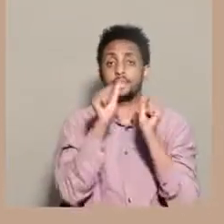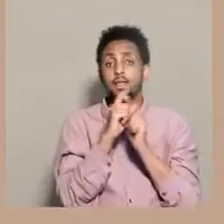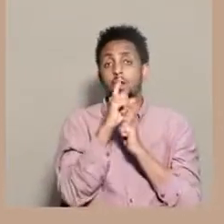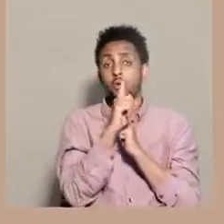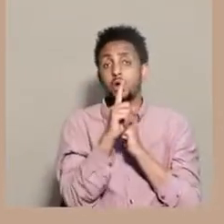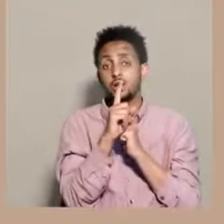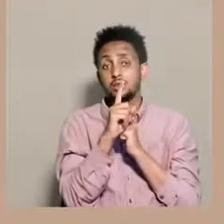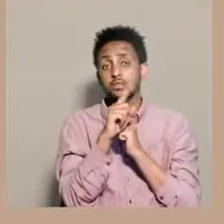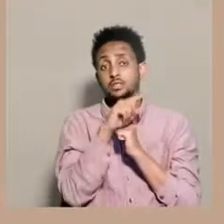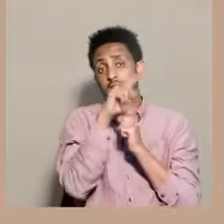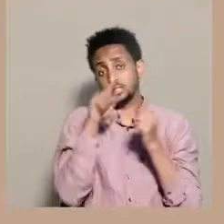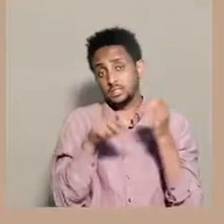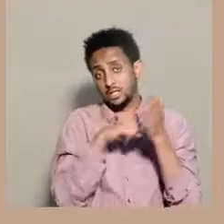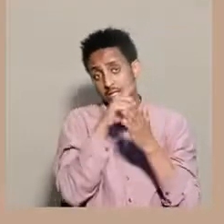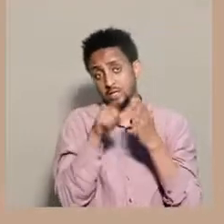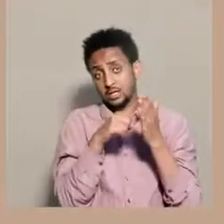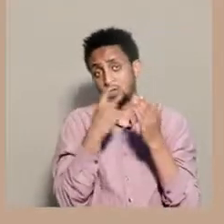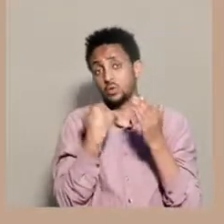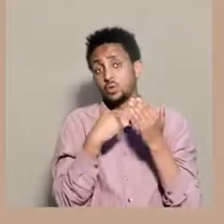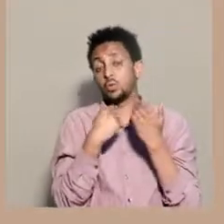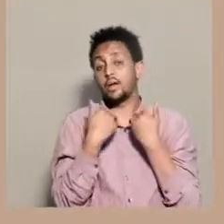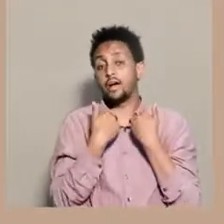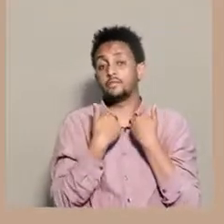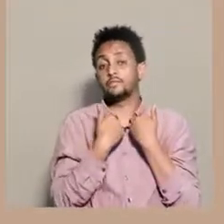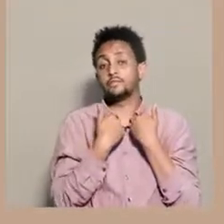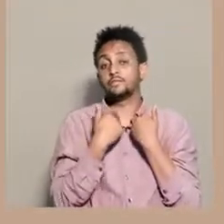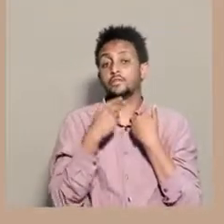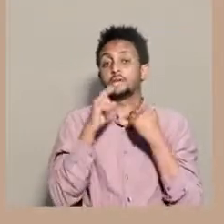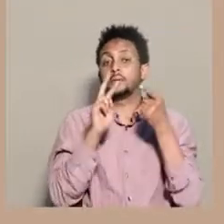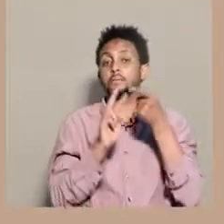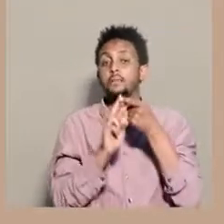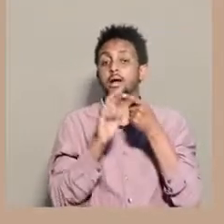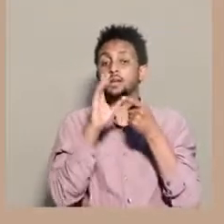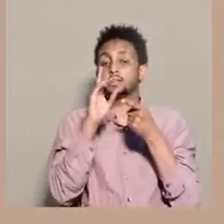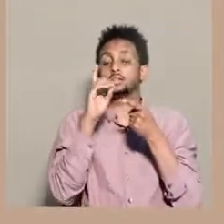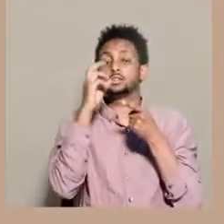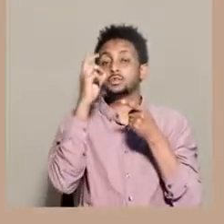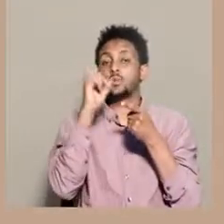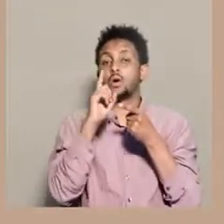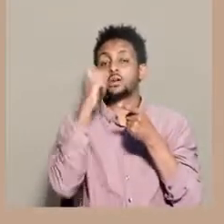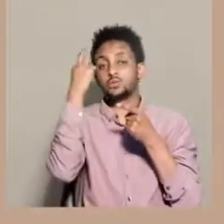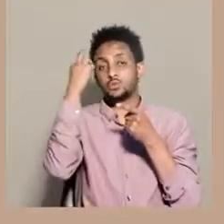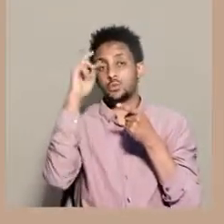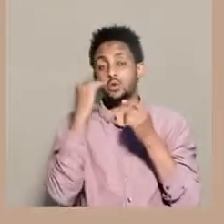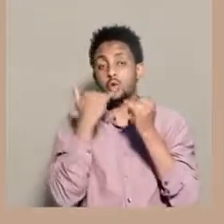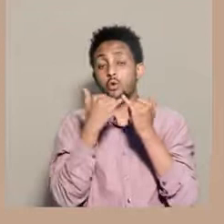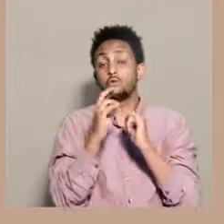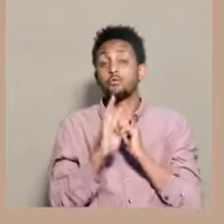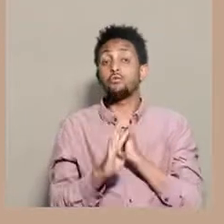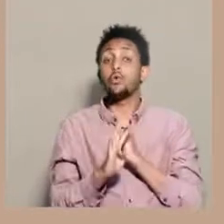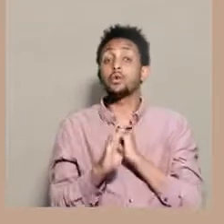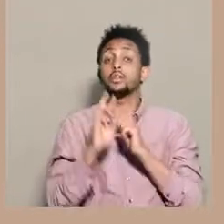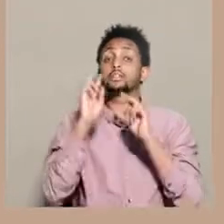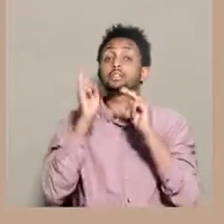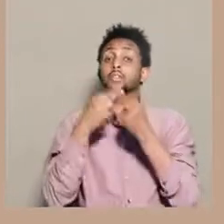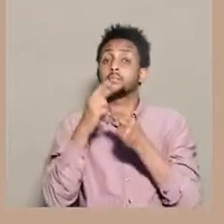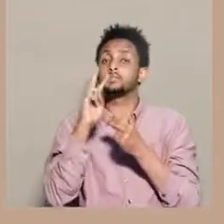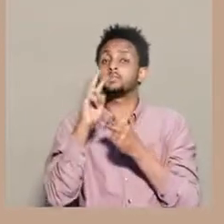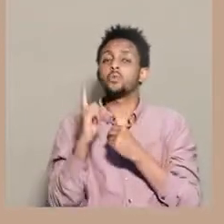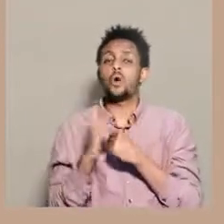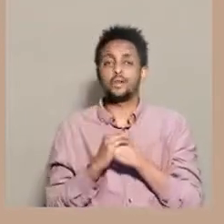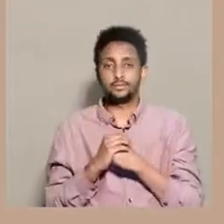1, since it's circle, we can have pi d1 squared over 4 times